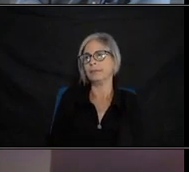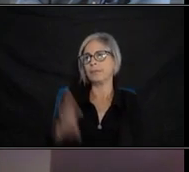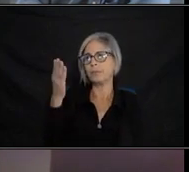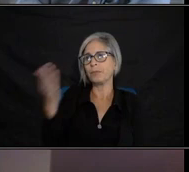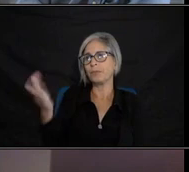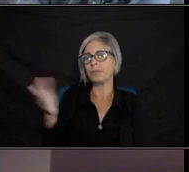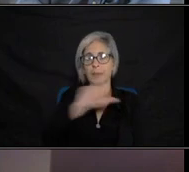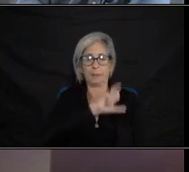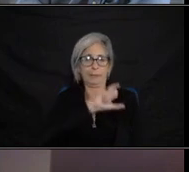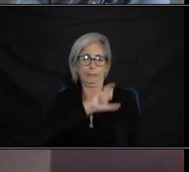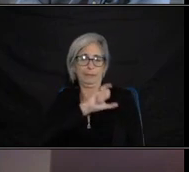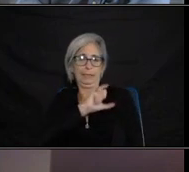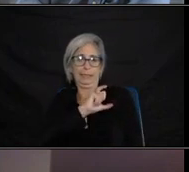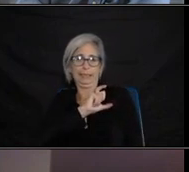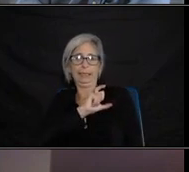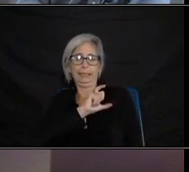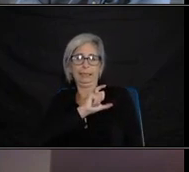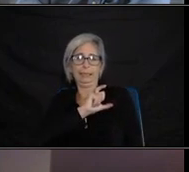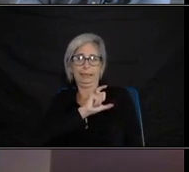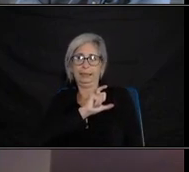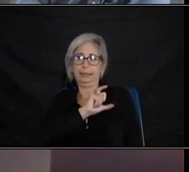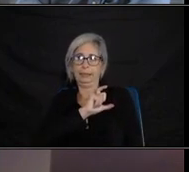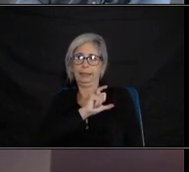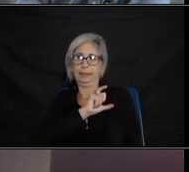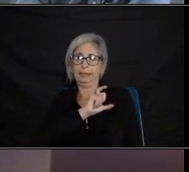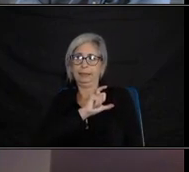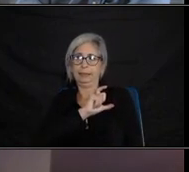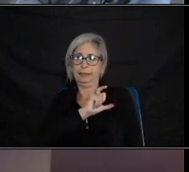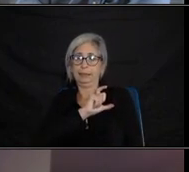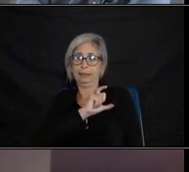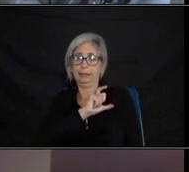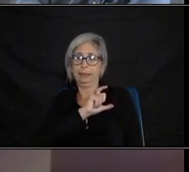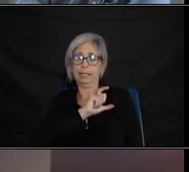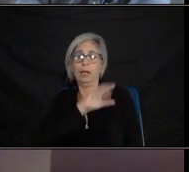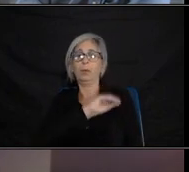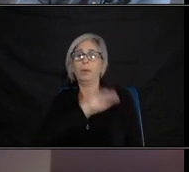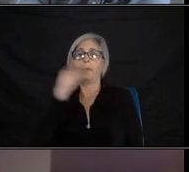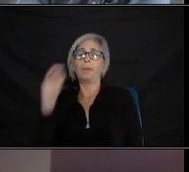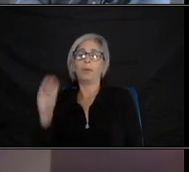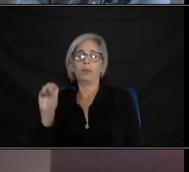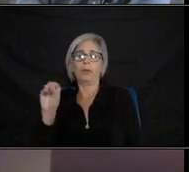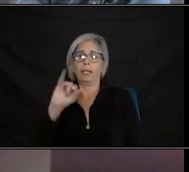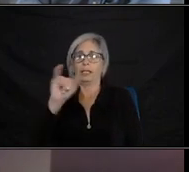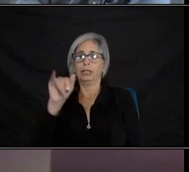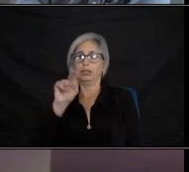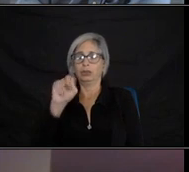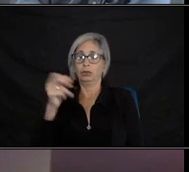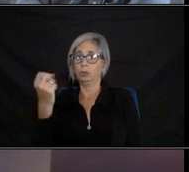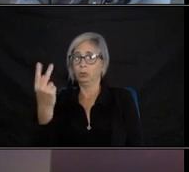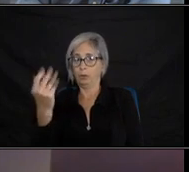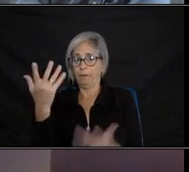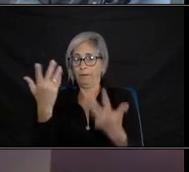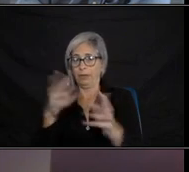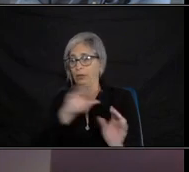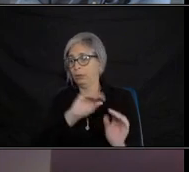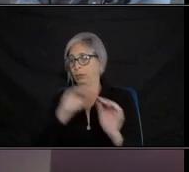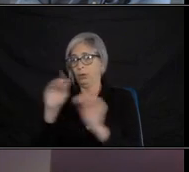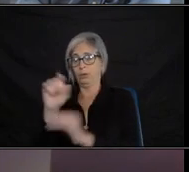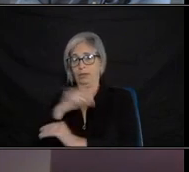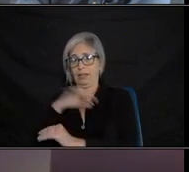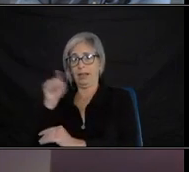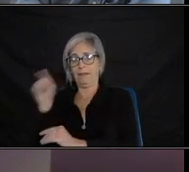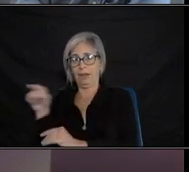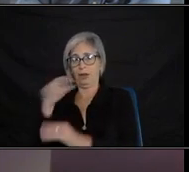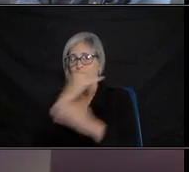The police station, we moved the staff in on June 12th. The artwork, as you can see to the right, has now been